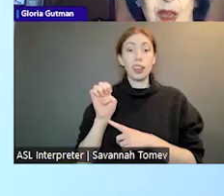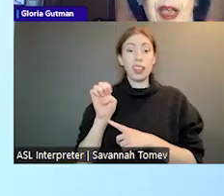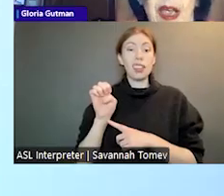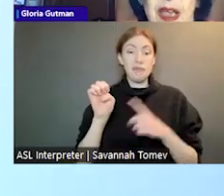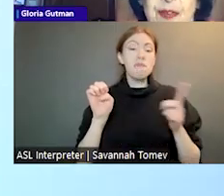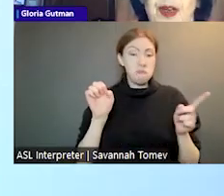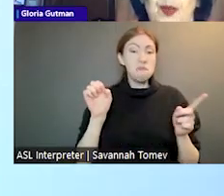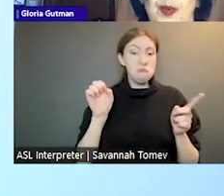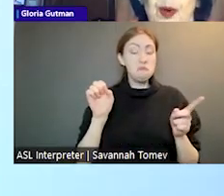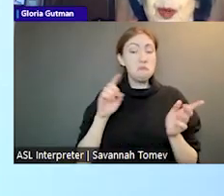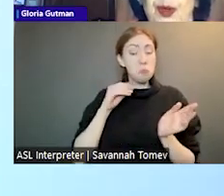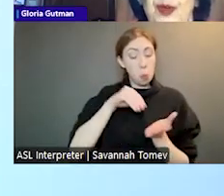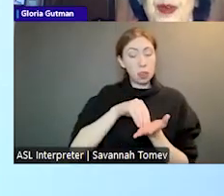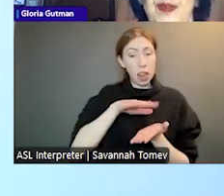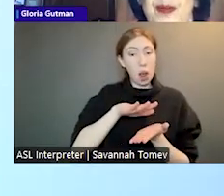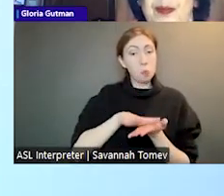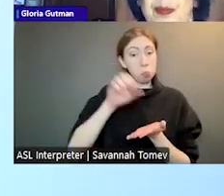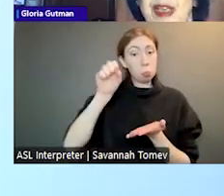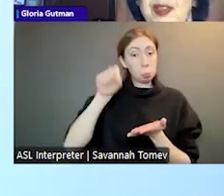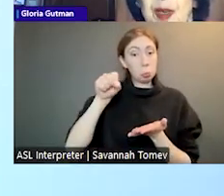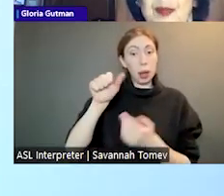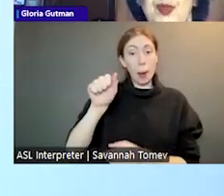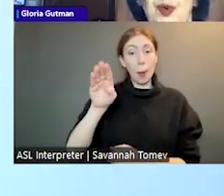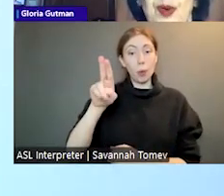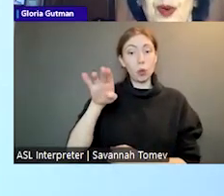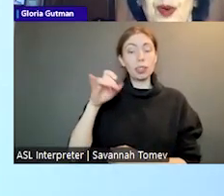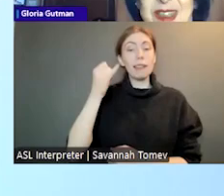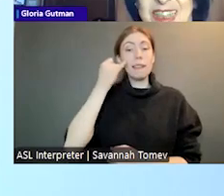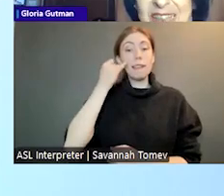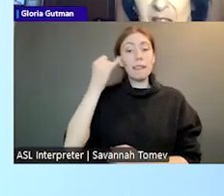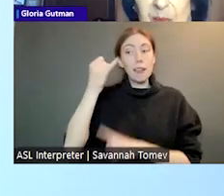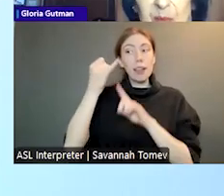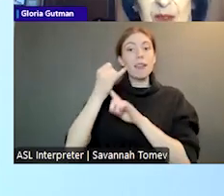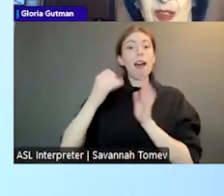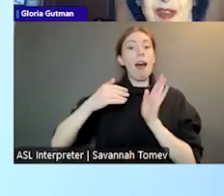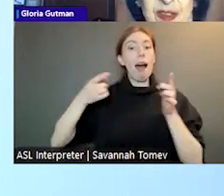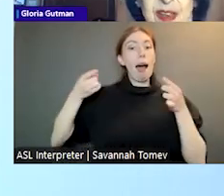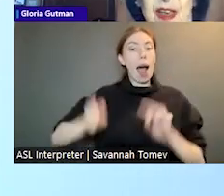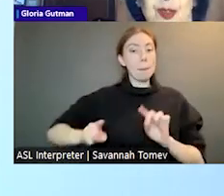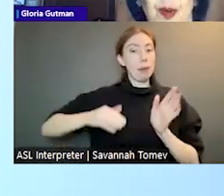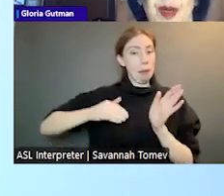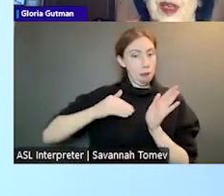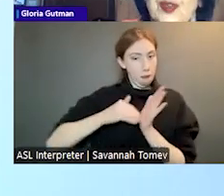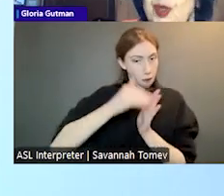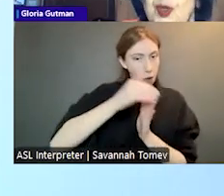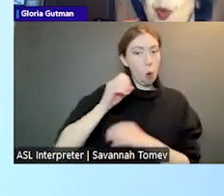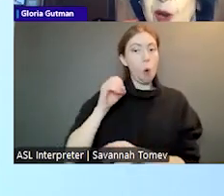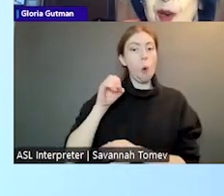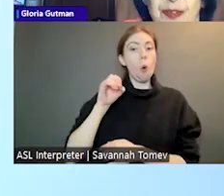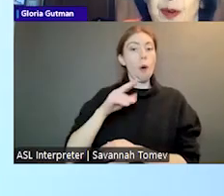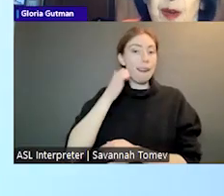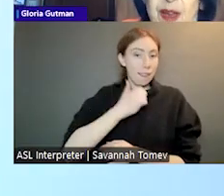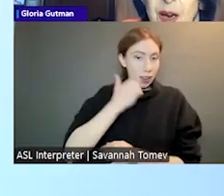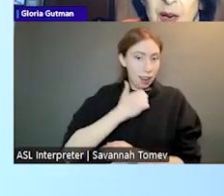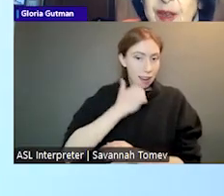abuse if it occurred many times or every day. So it wasn't just a